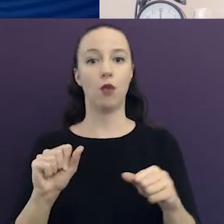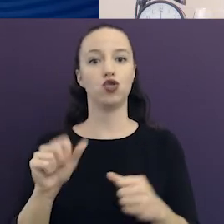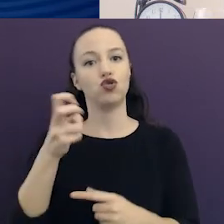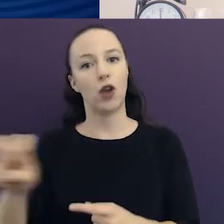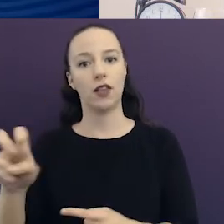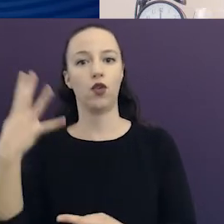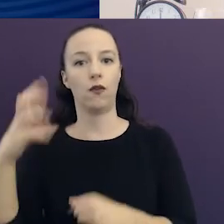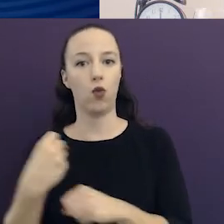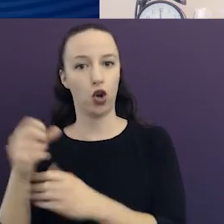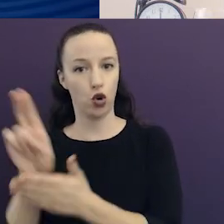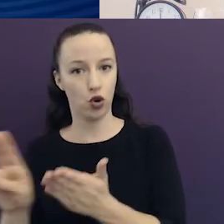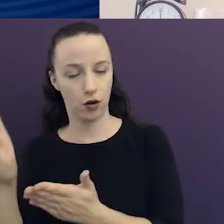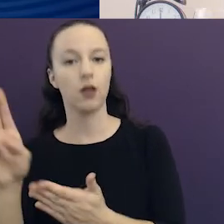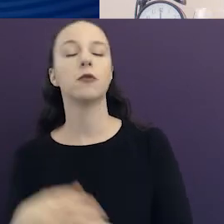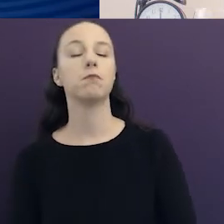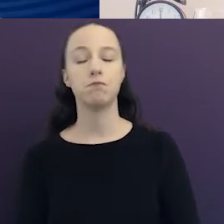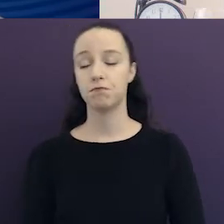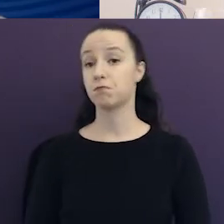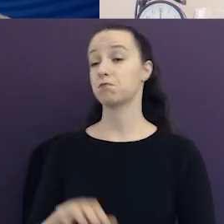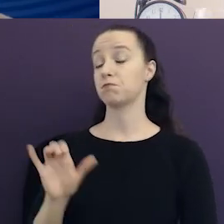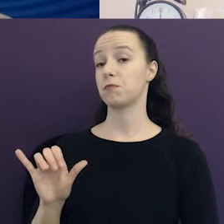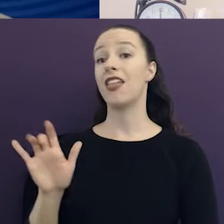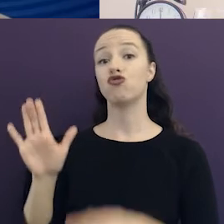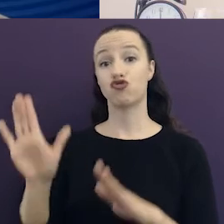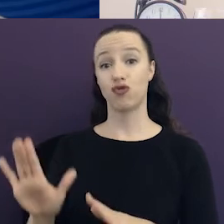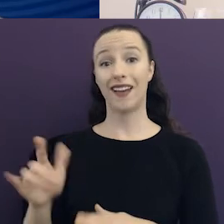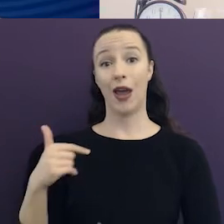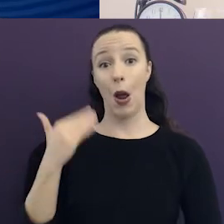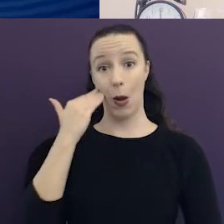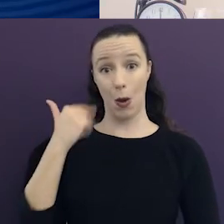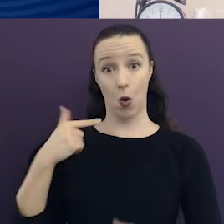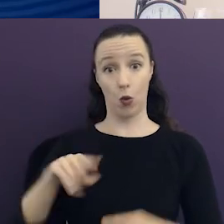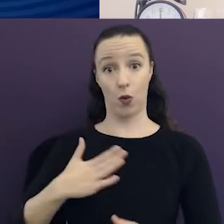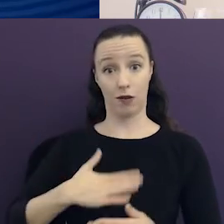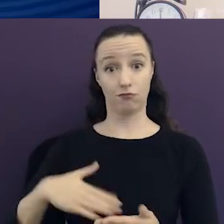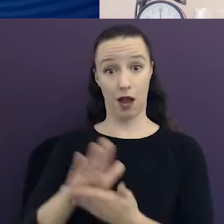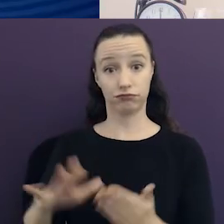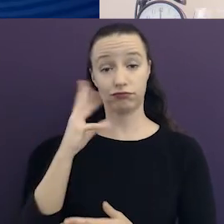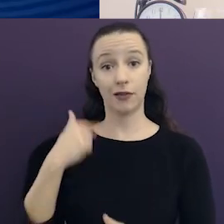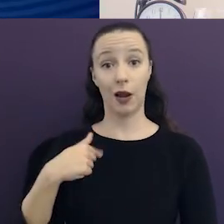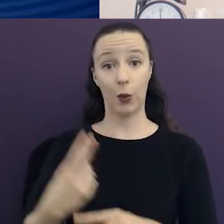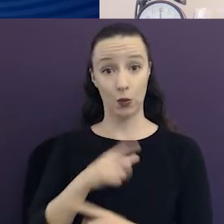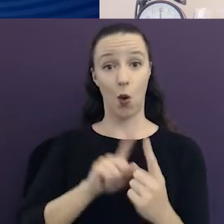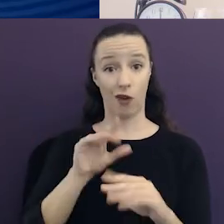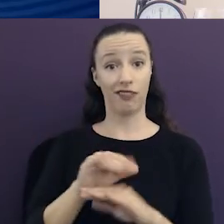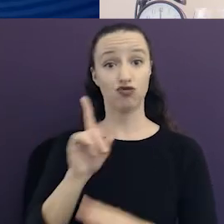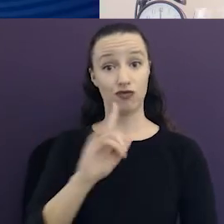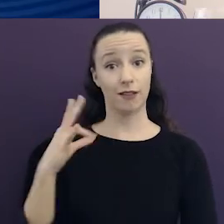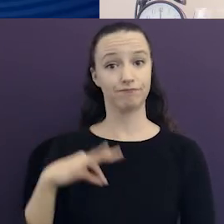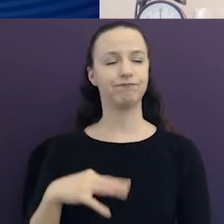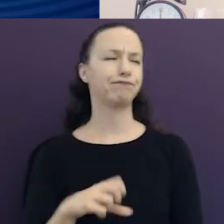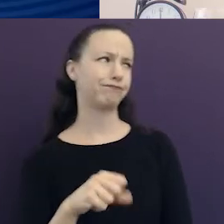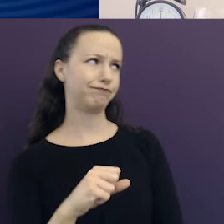goals. Yeah, and that's really great. I know I was in a program where I got to have that one-on-one counseling, and it really is beneficial. Yeah, for